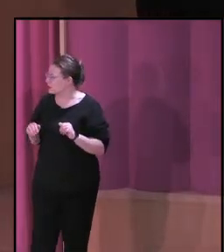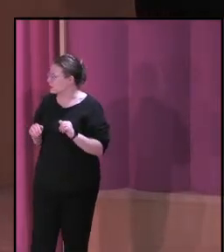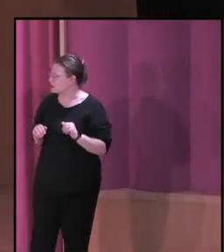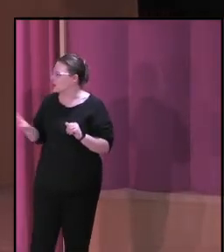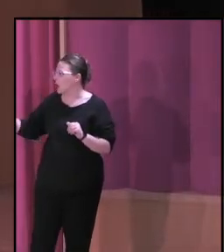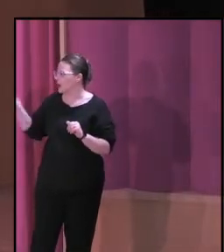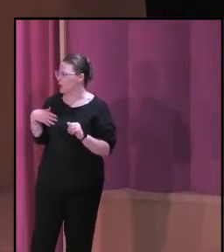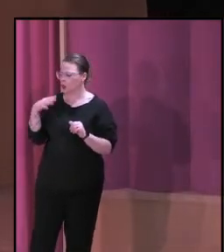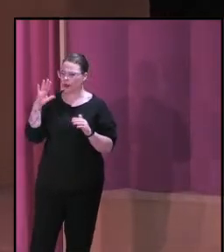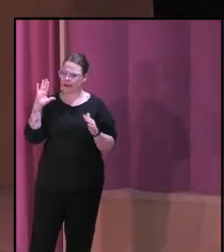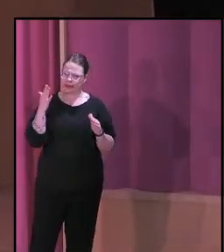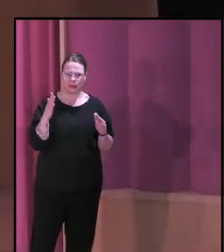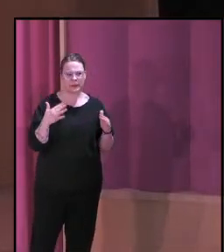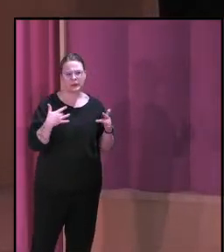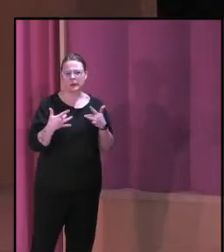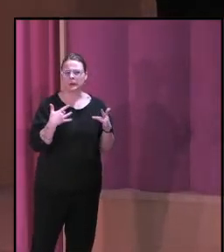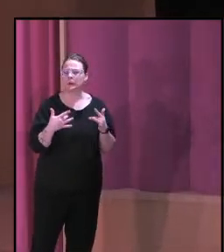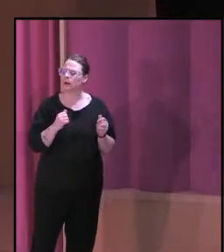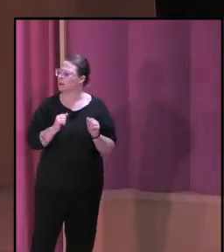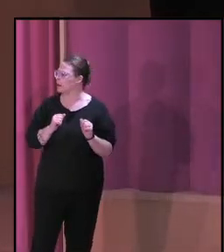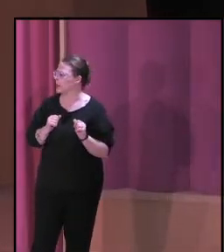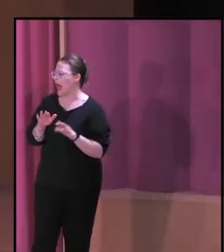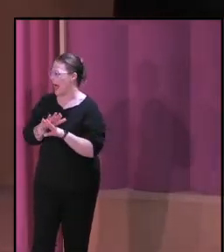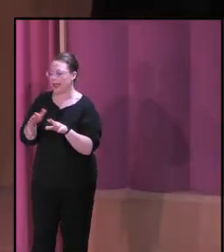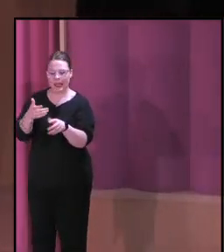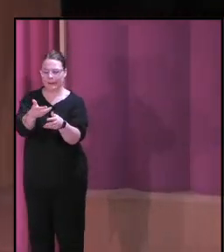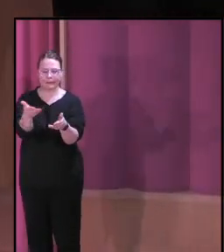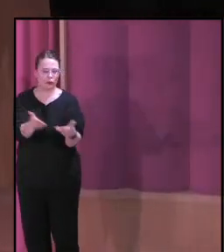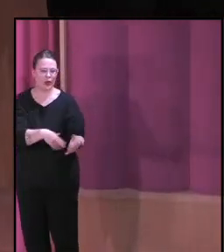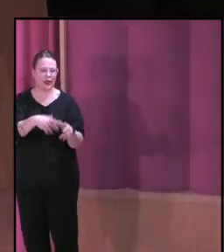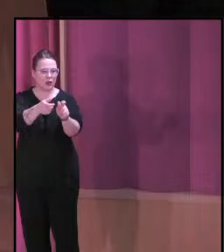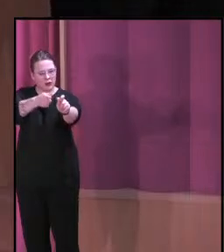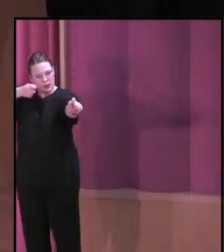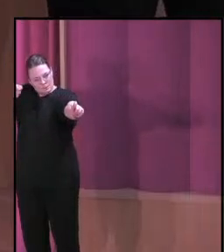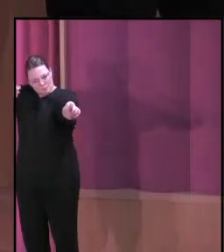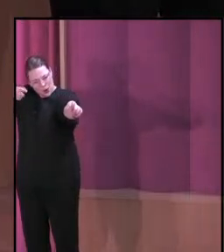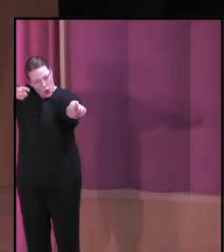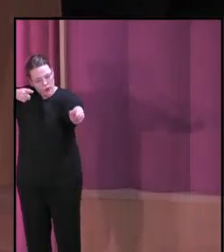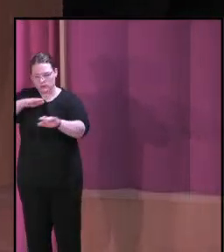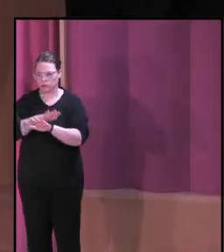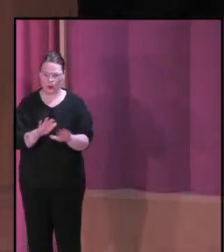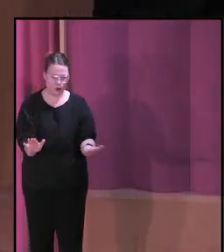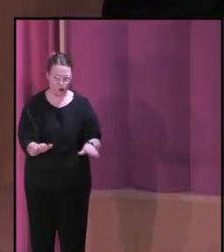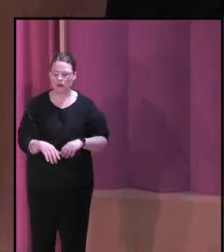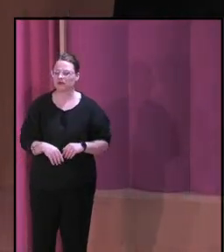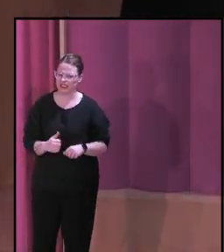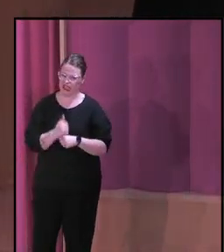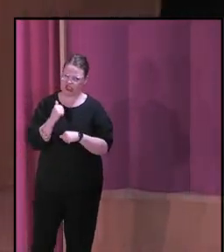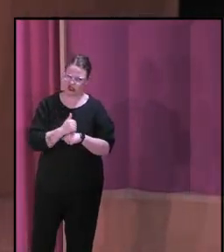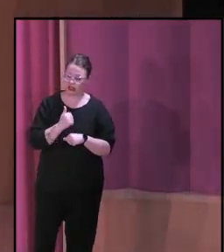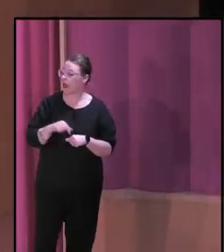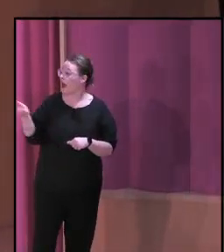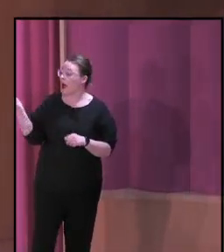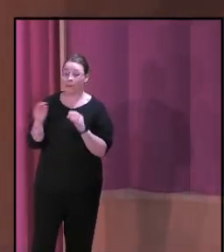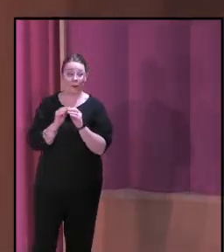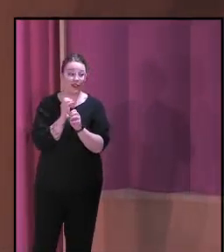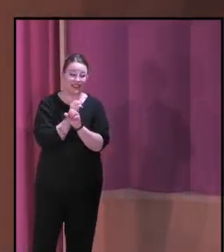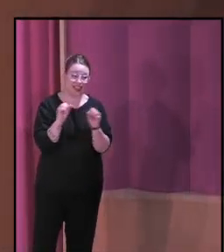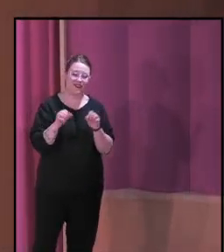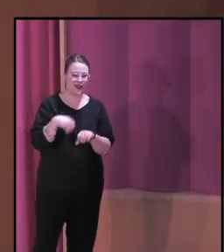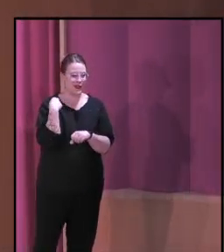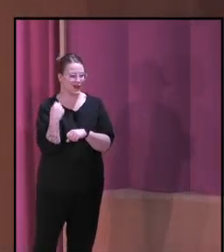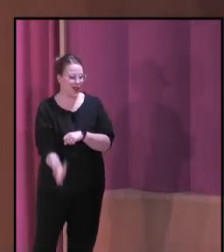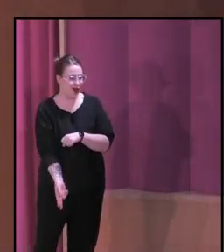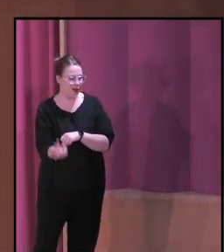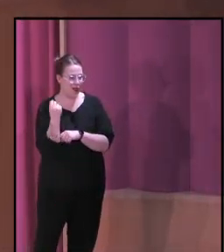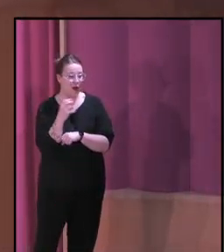So we are going to do that trick. I did not bring a bow and arrow because that would be dangerous. Instead, clearly much safer, I brought a yo-yo and this